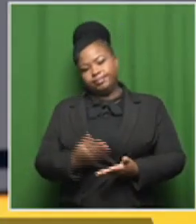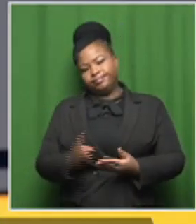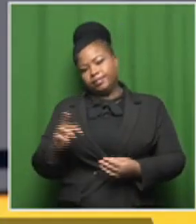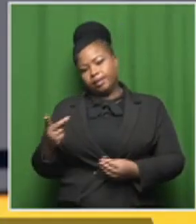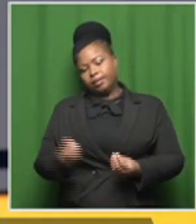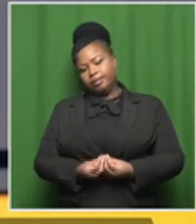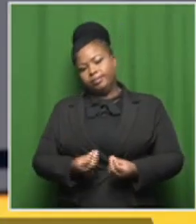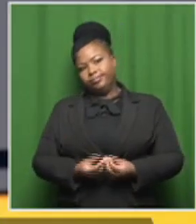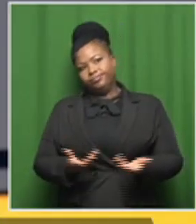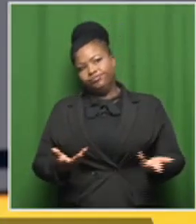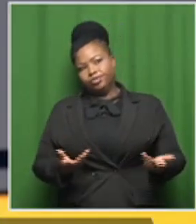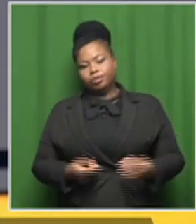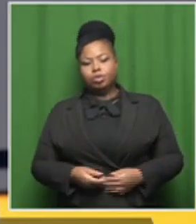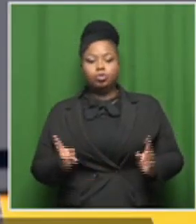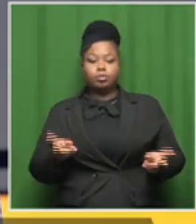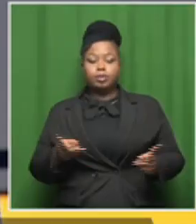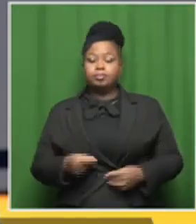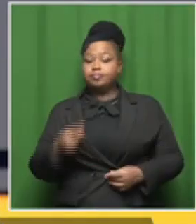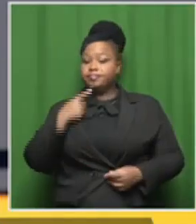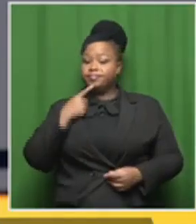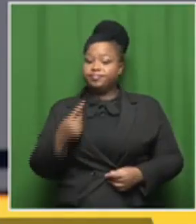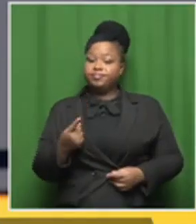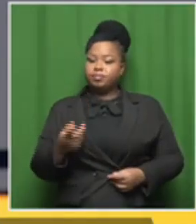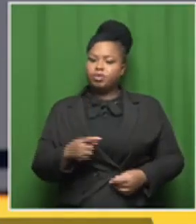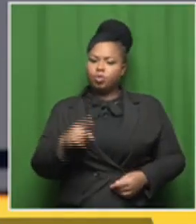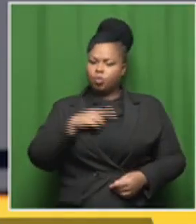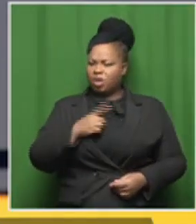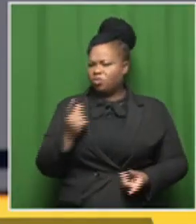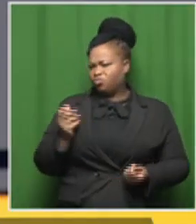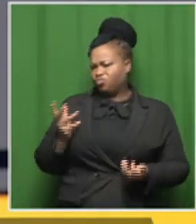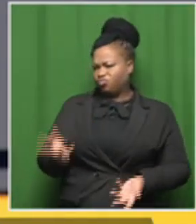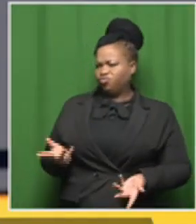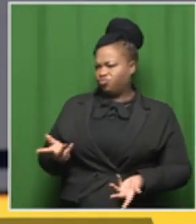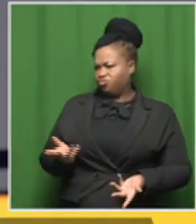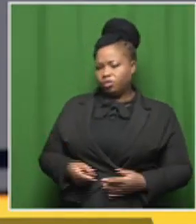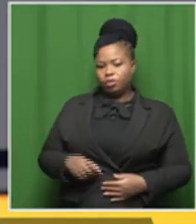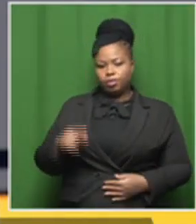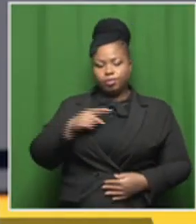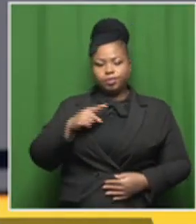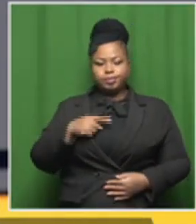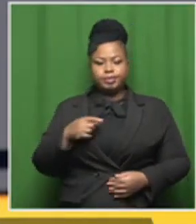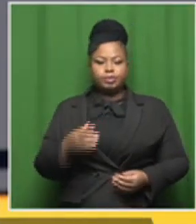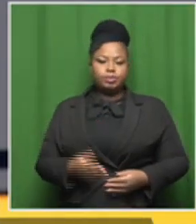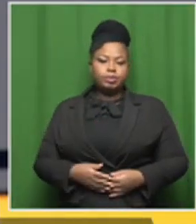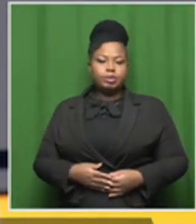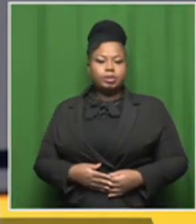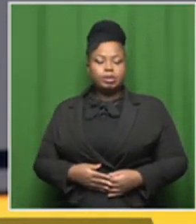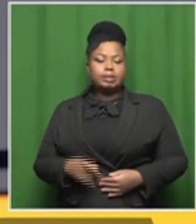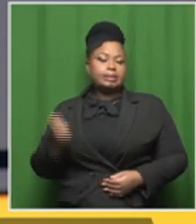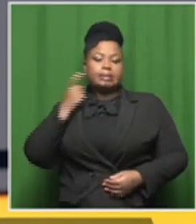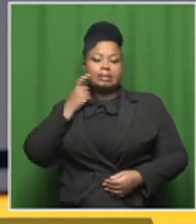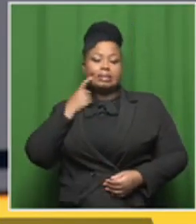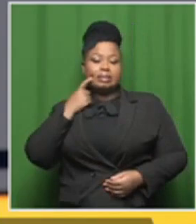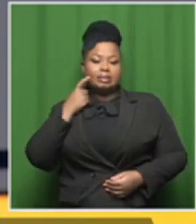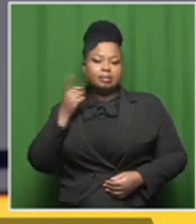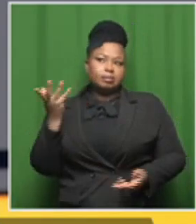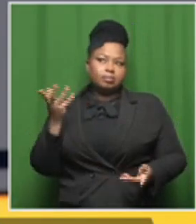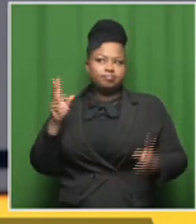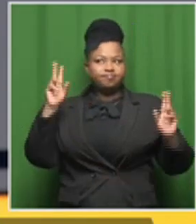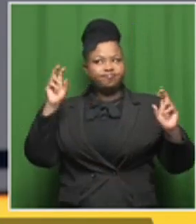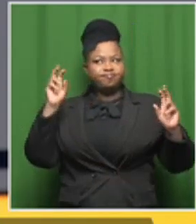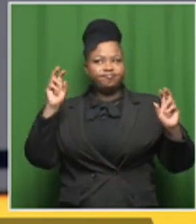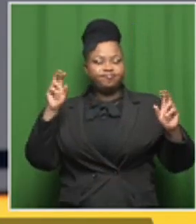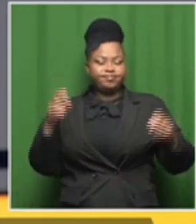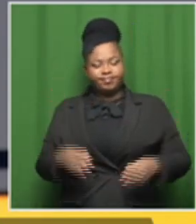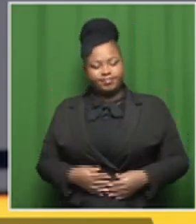and it's often said, why are you doing this? Because there are times, it's easy, I say easy in inverted commas,